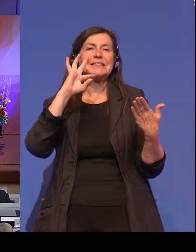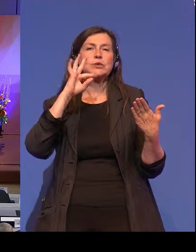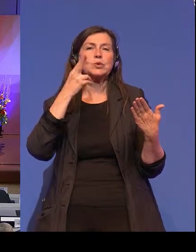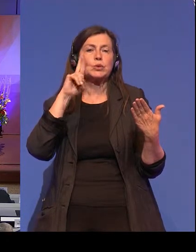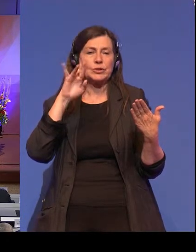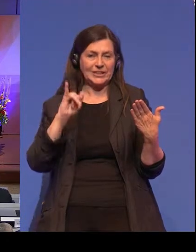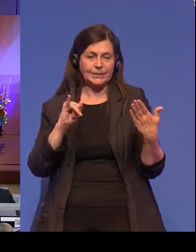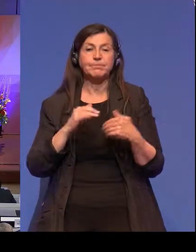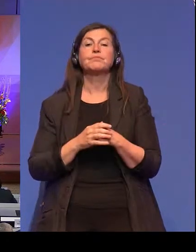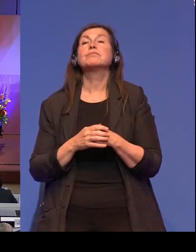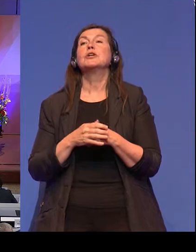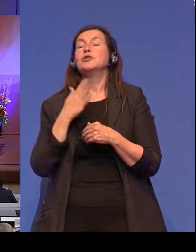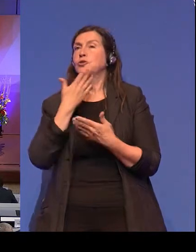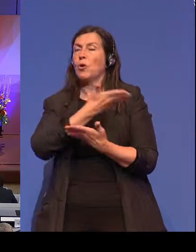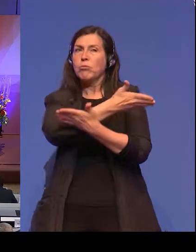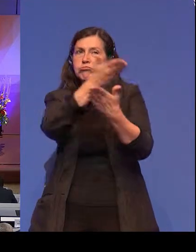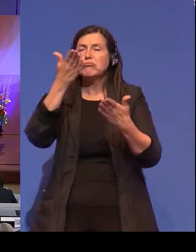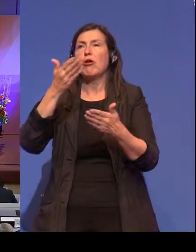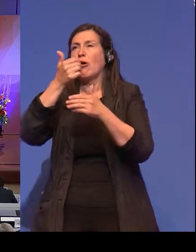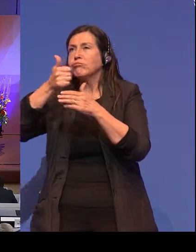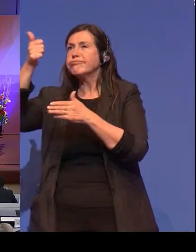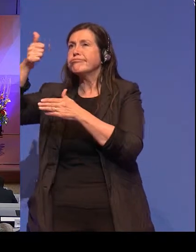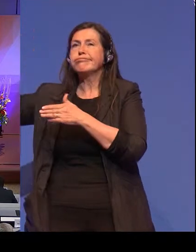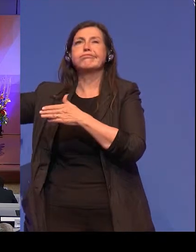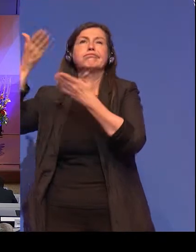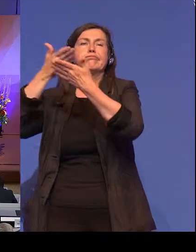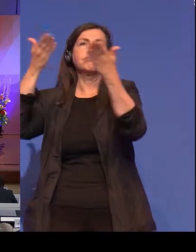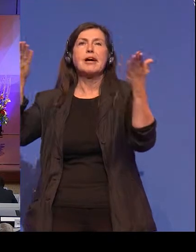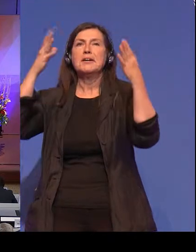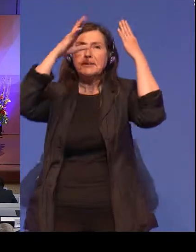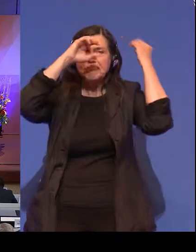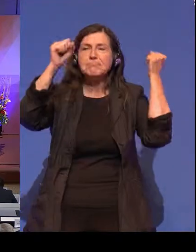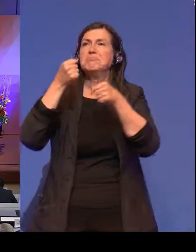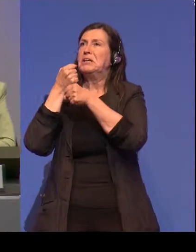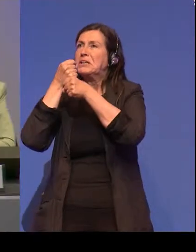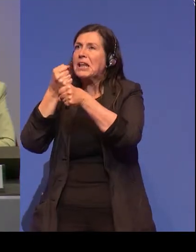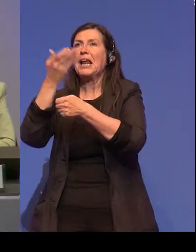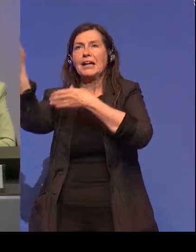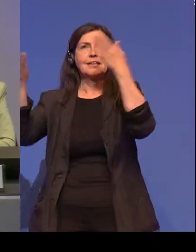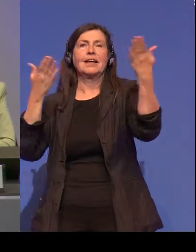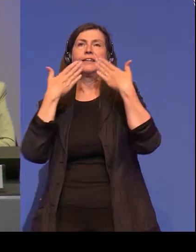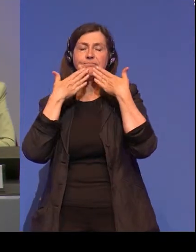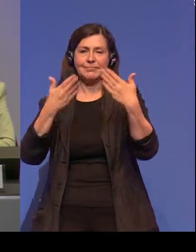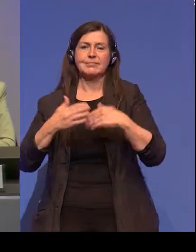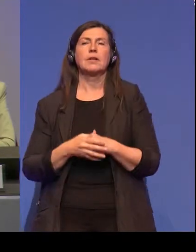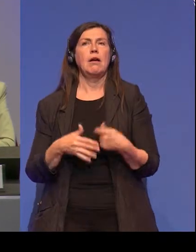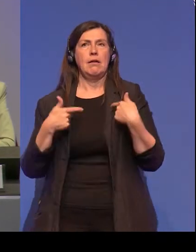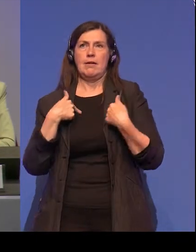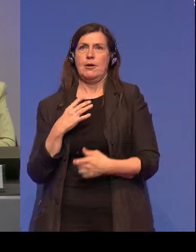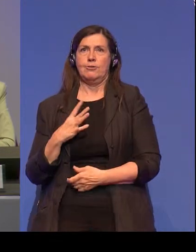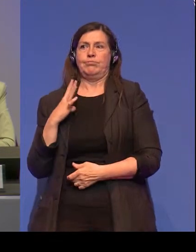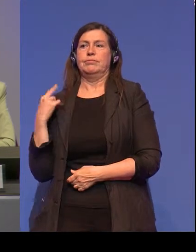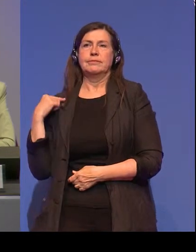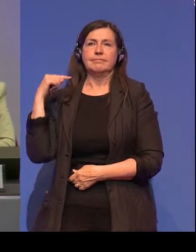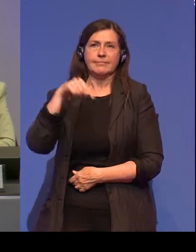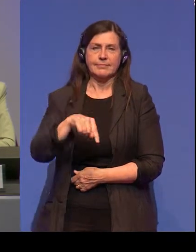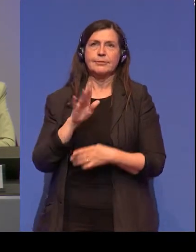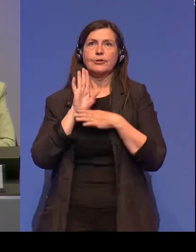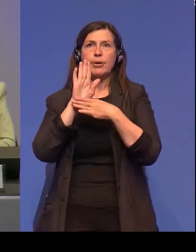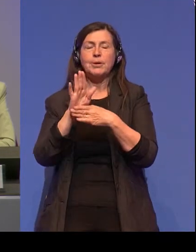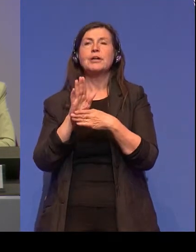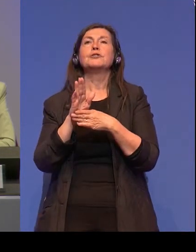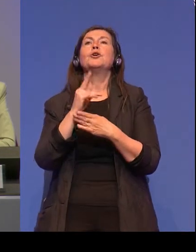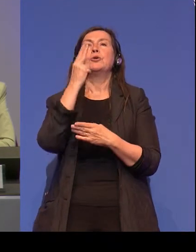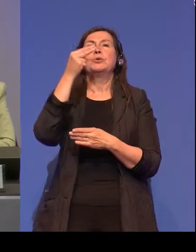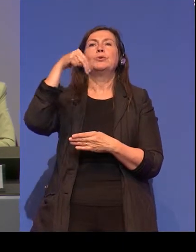Your Excellency, distinguished delegates, ladies and gentlemen. I'm immensely honored and privileged to represent the UNDRR